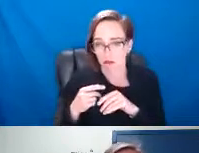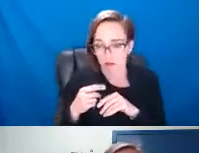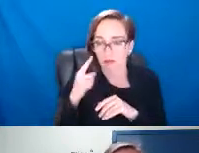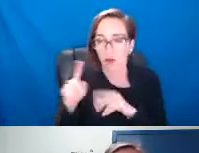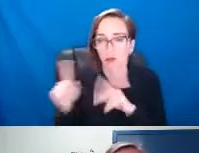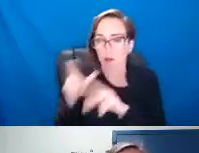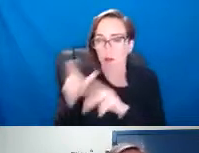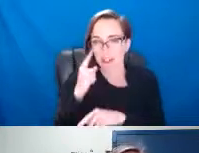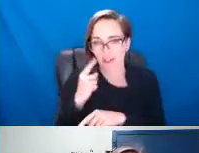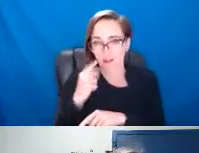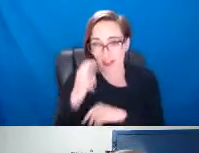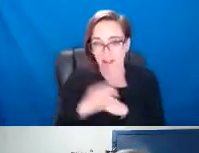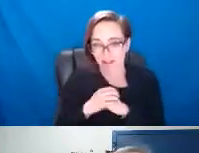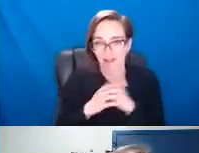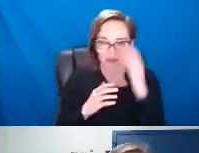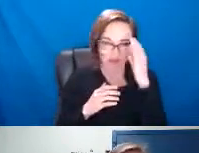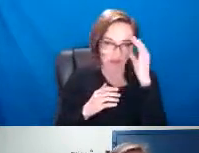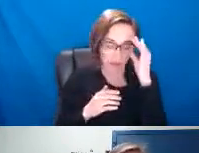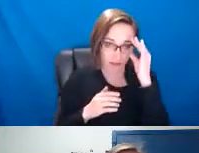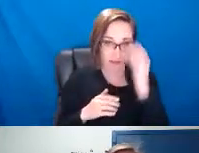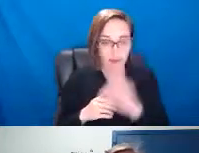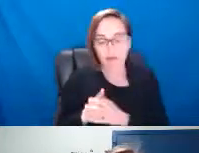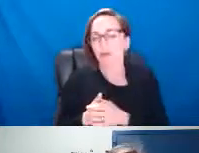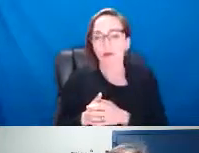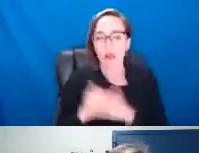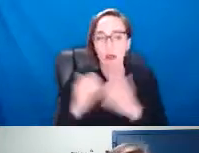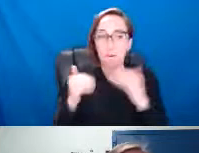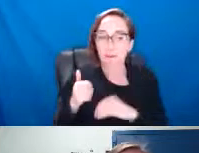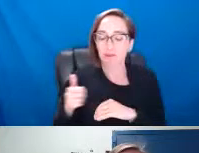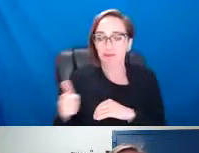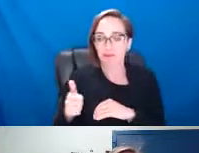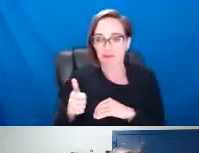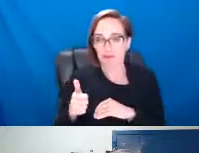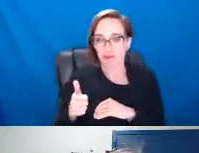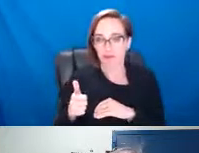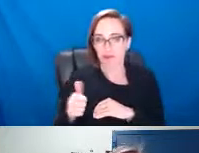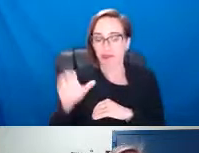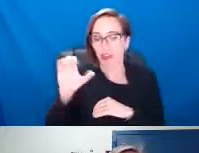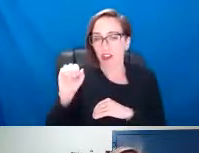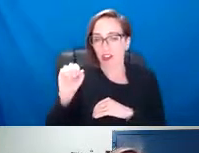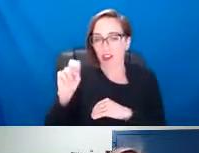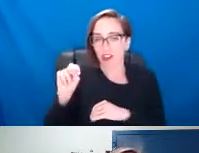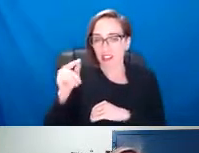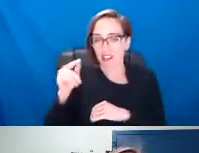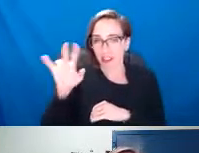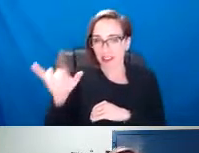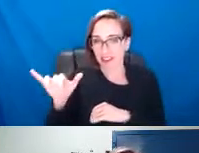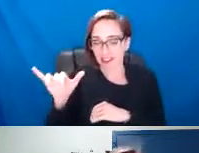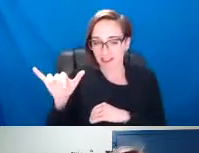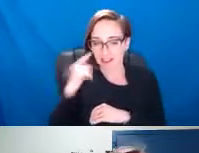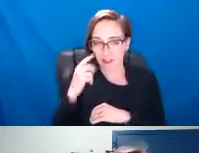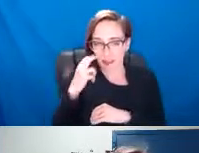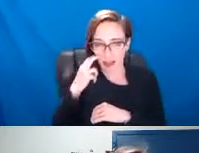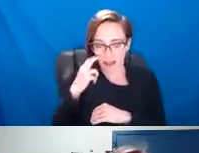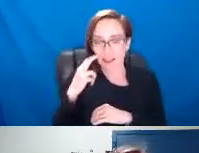Clearly, their worlds are tactile. They, if they can, will learn sign language. There